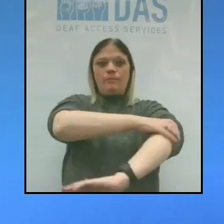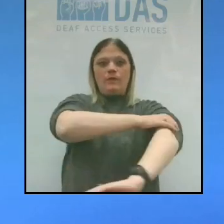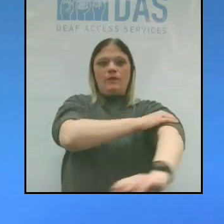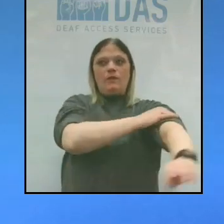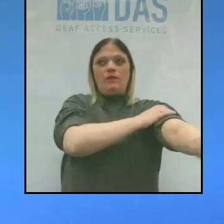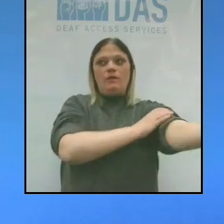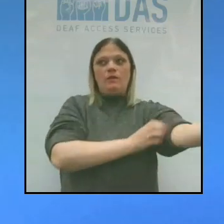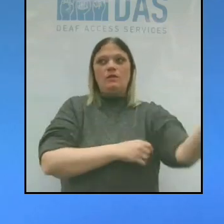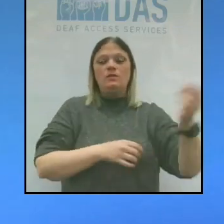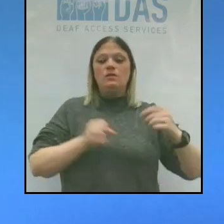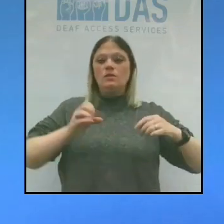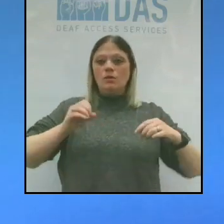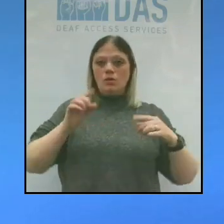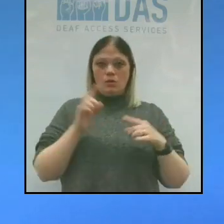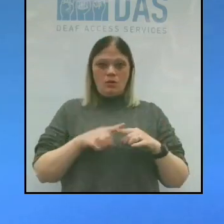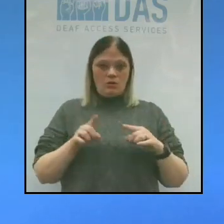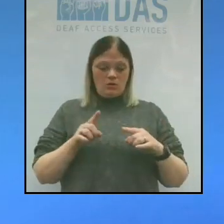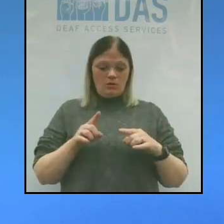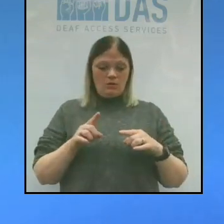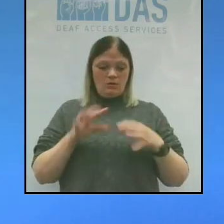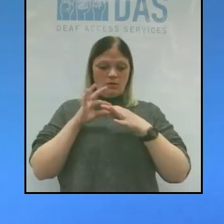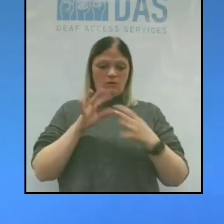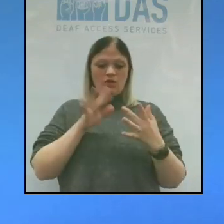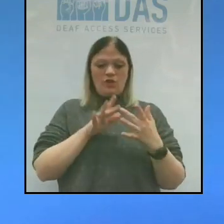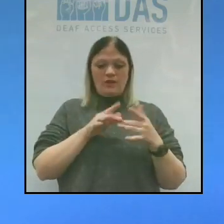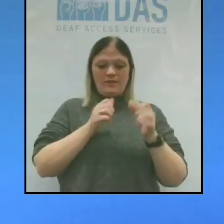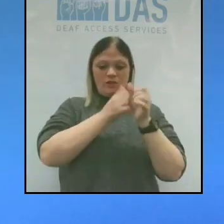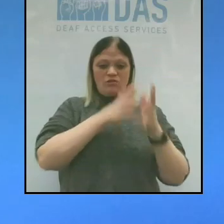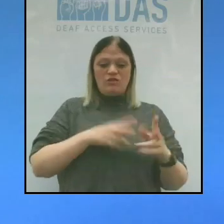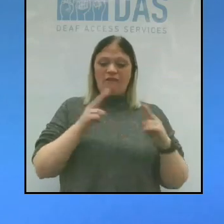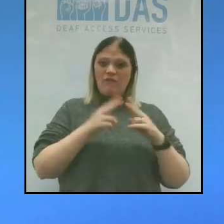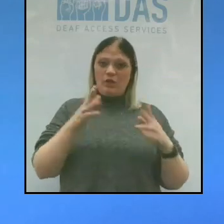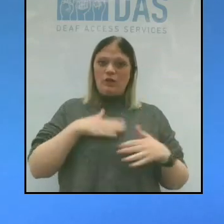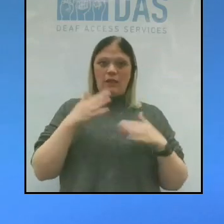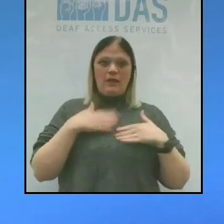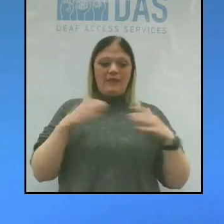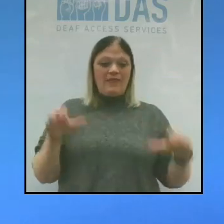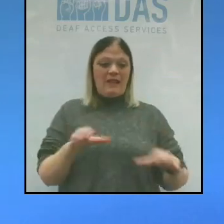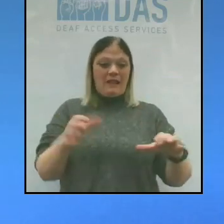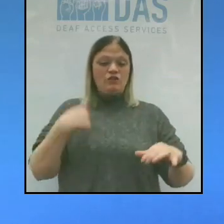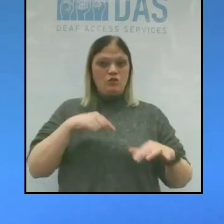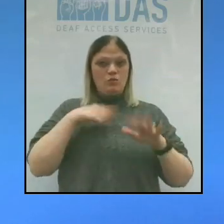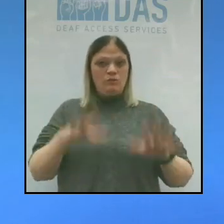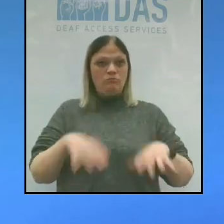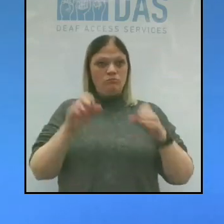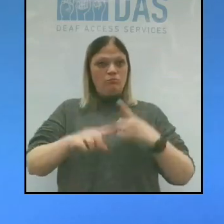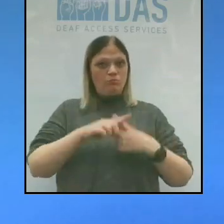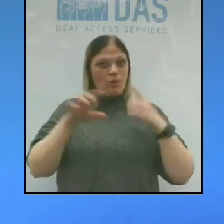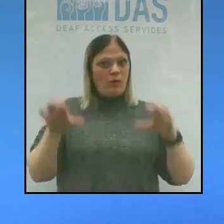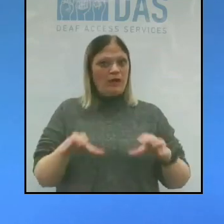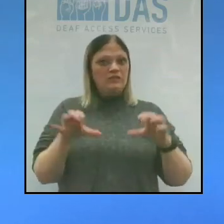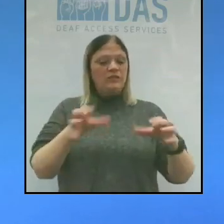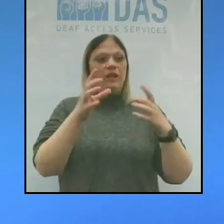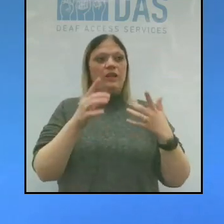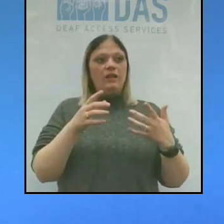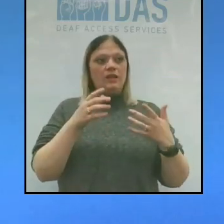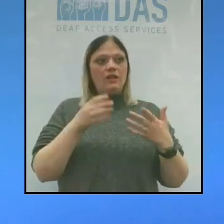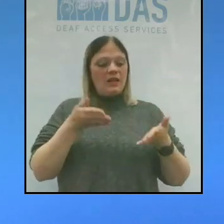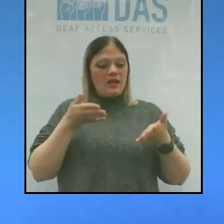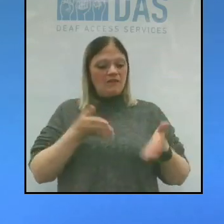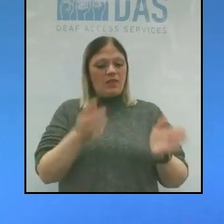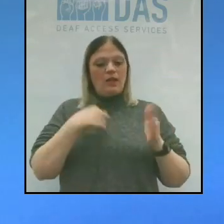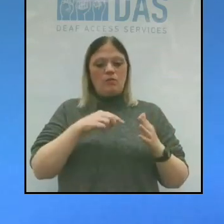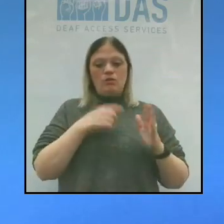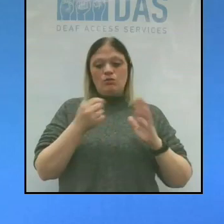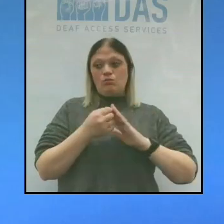when it comes to the contact tracing, I'm very glad that the actions that we took proactively have allowed us to eliminate that